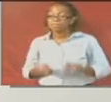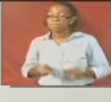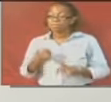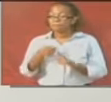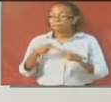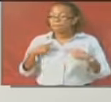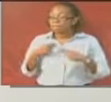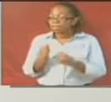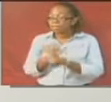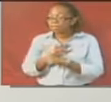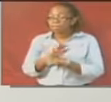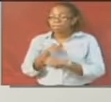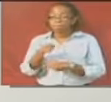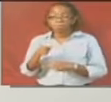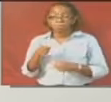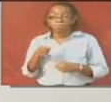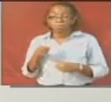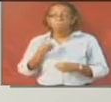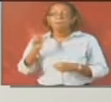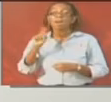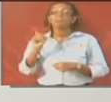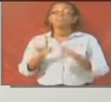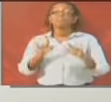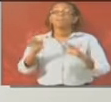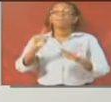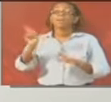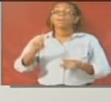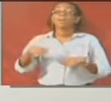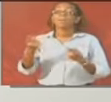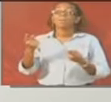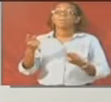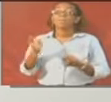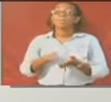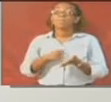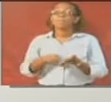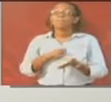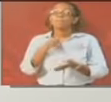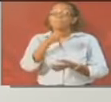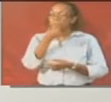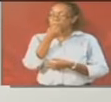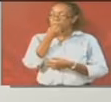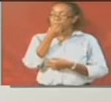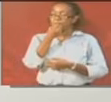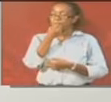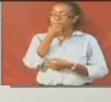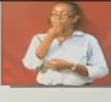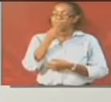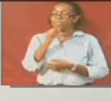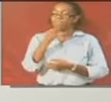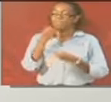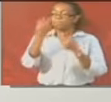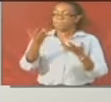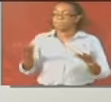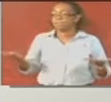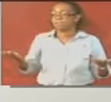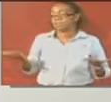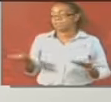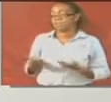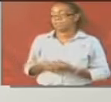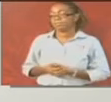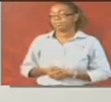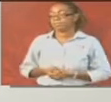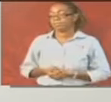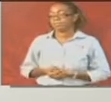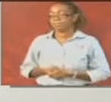isn't shared. So we can share only what we have received, we can explain only what we're aware of, and there hasn't been any